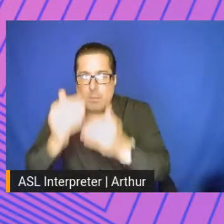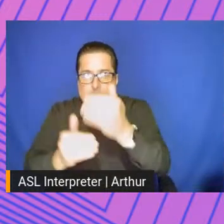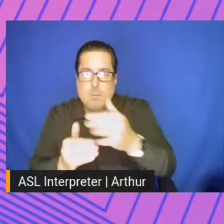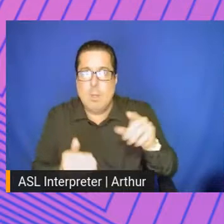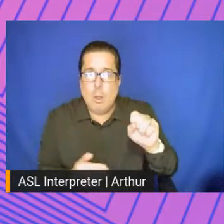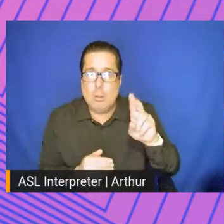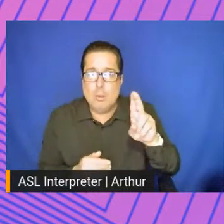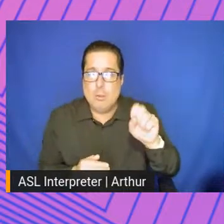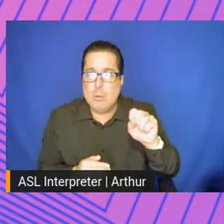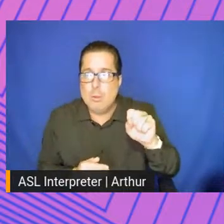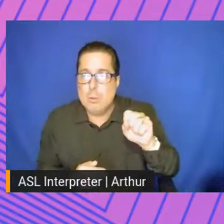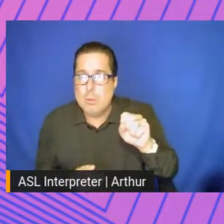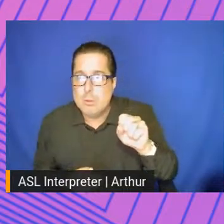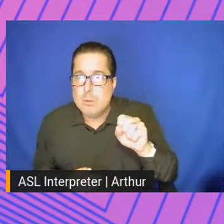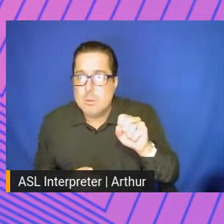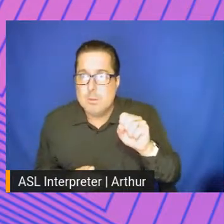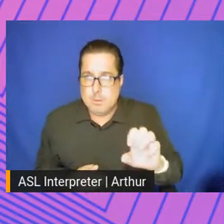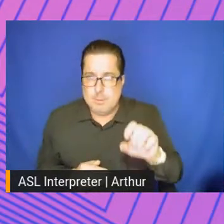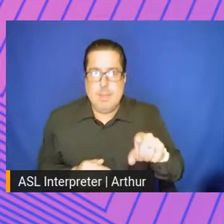native space.